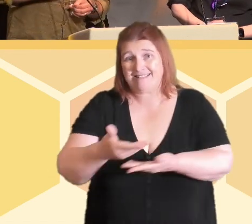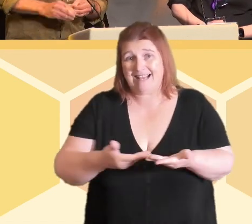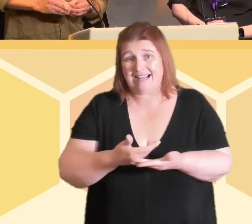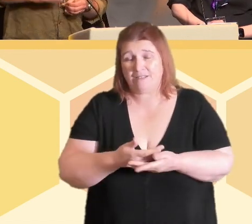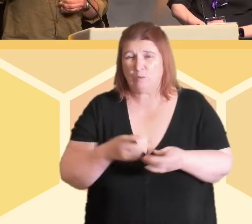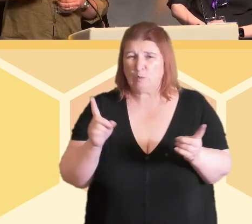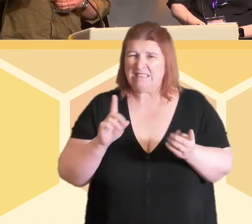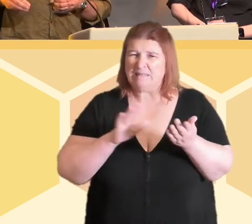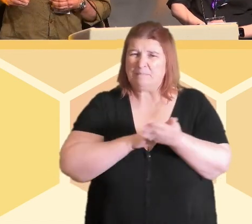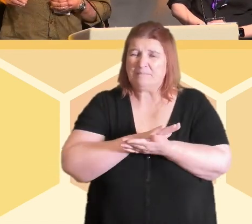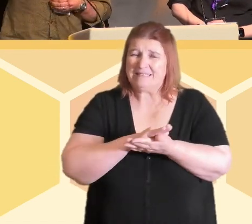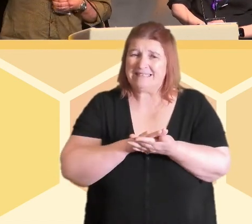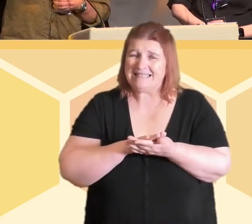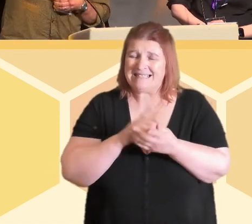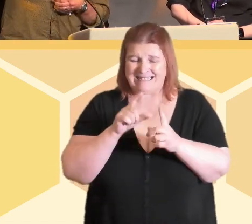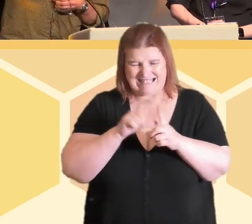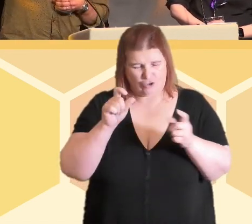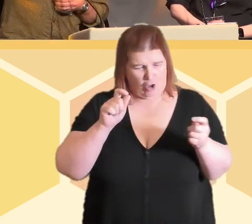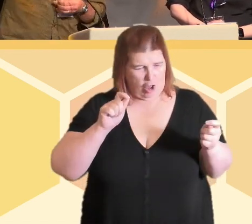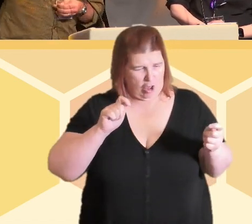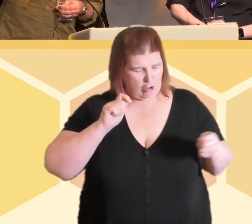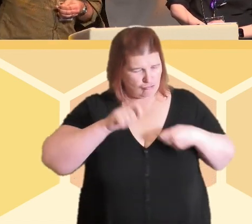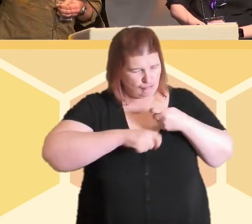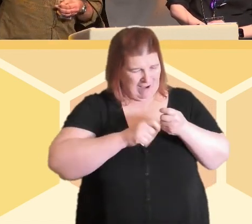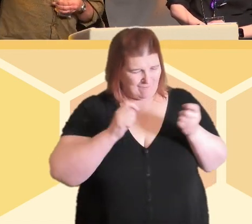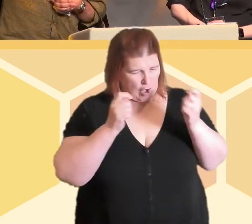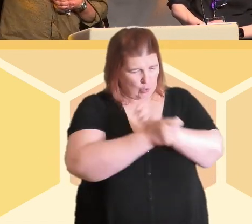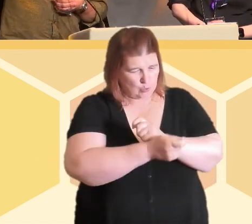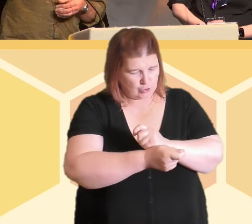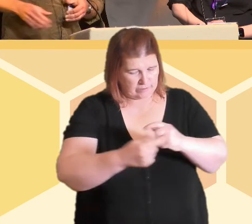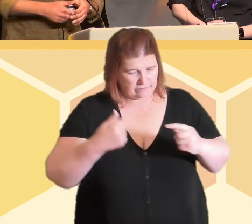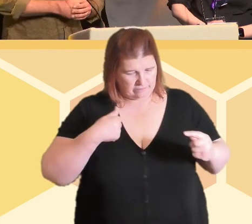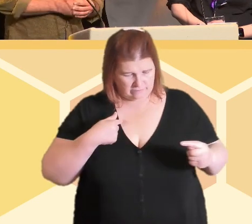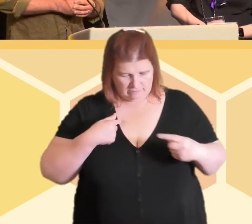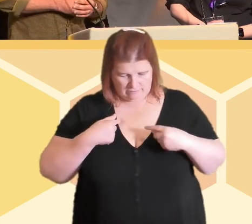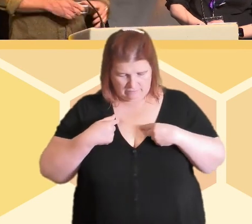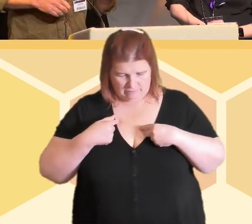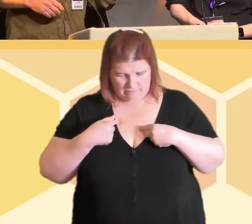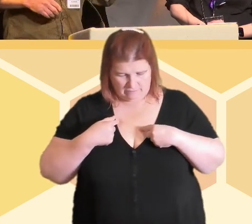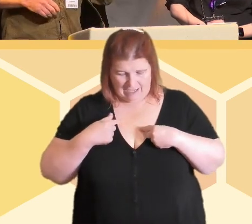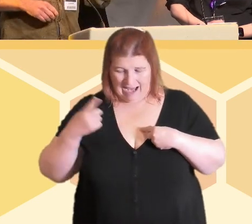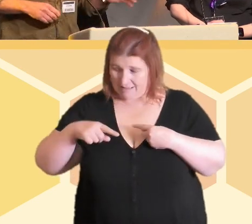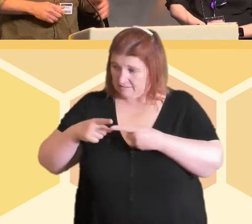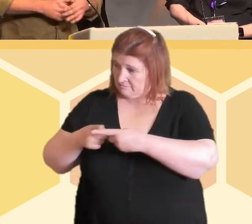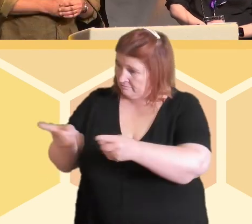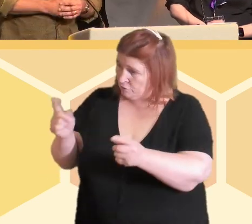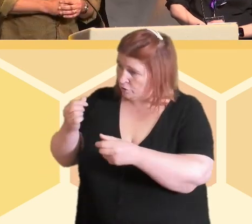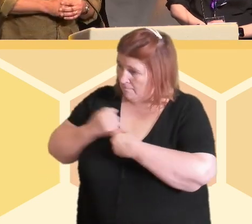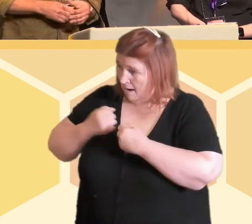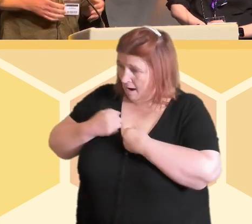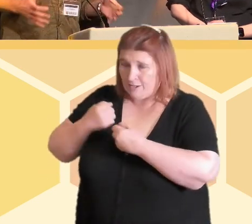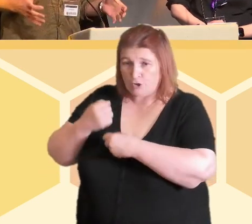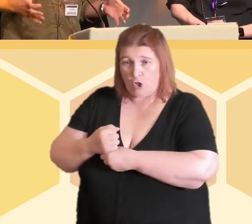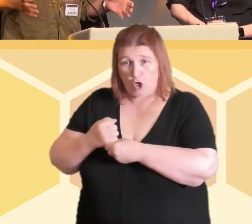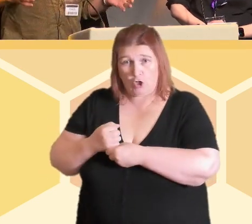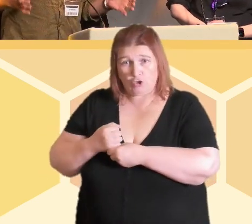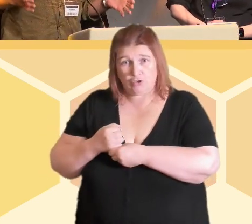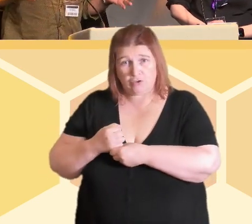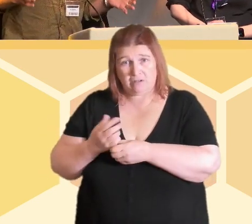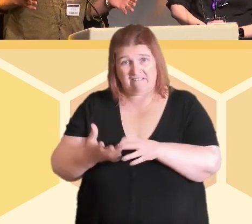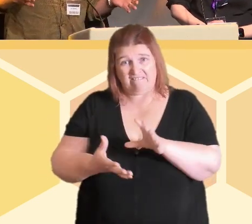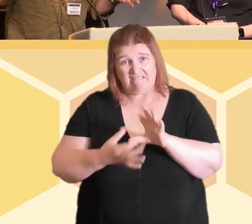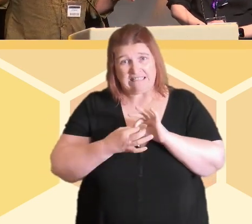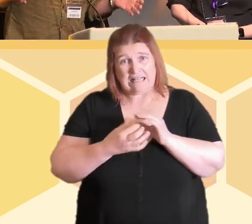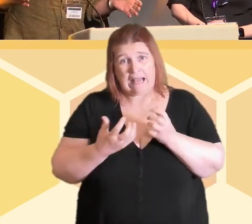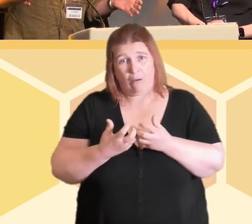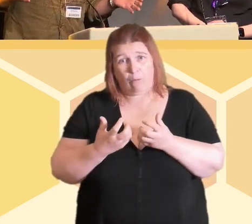does the digital revolution look like to you and your church? In your context, how does the kingdom